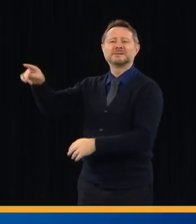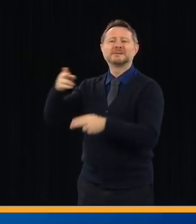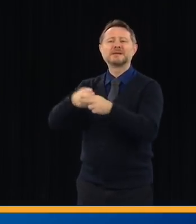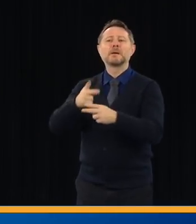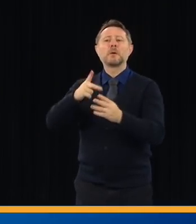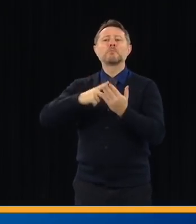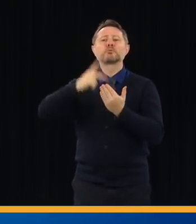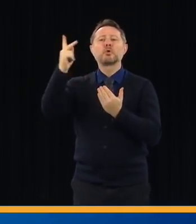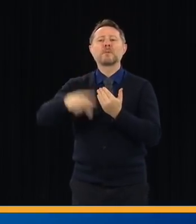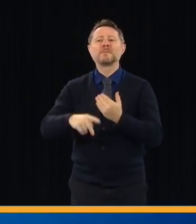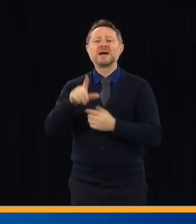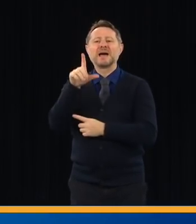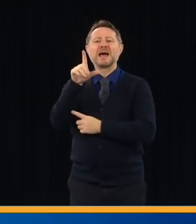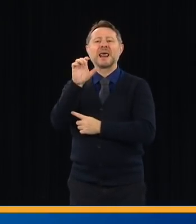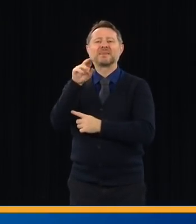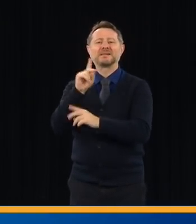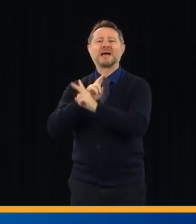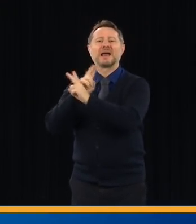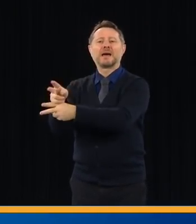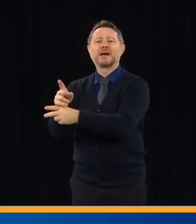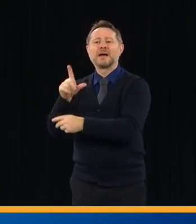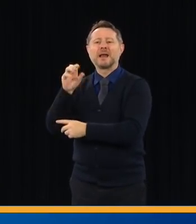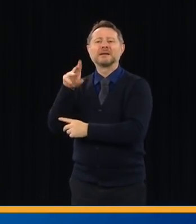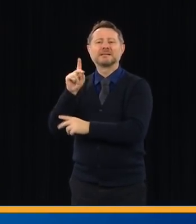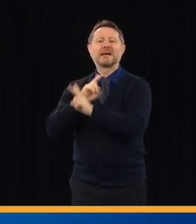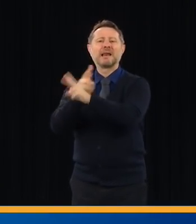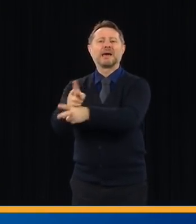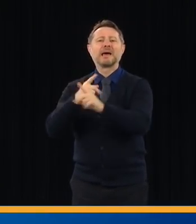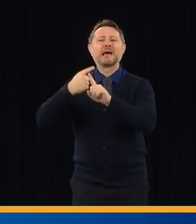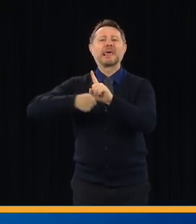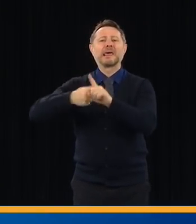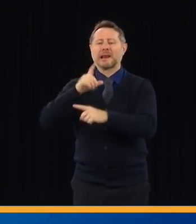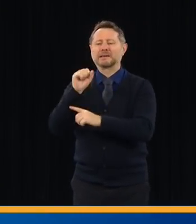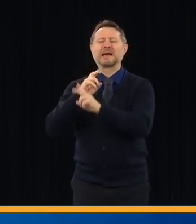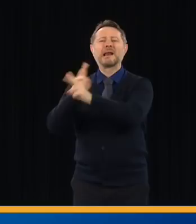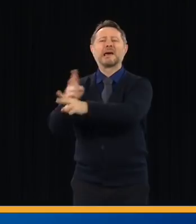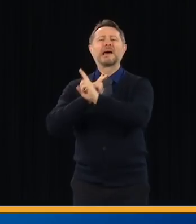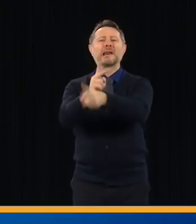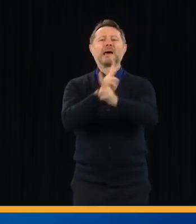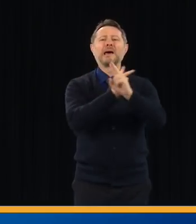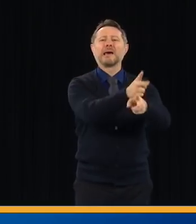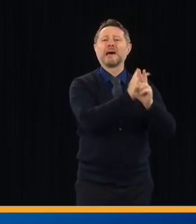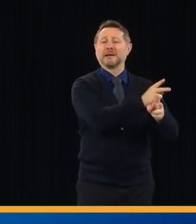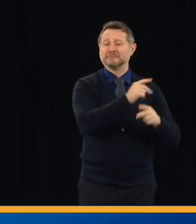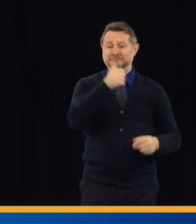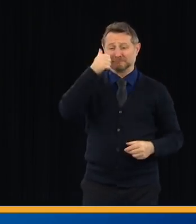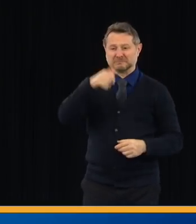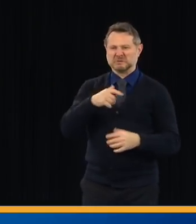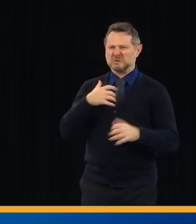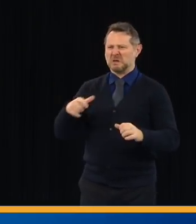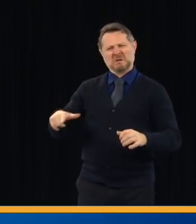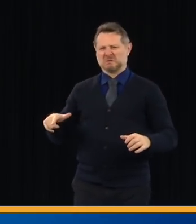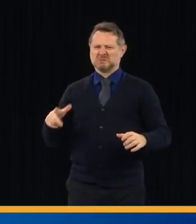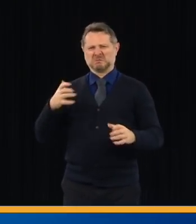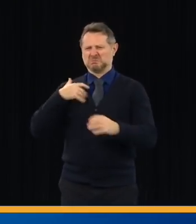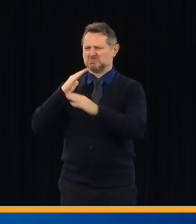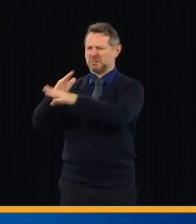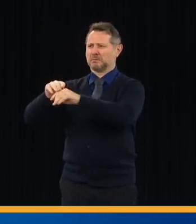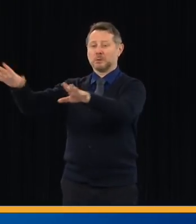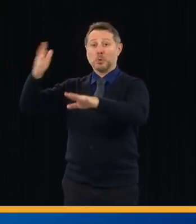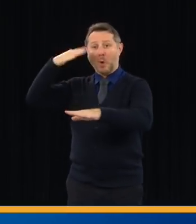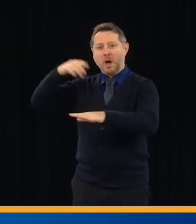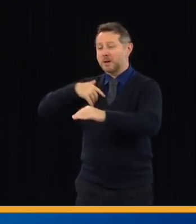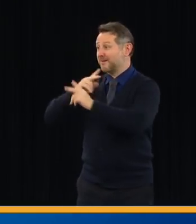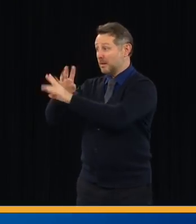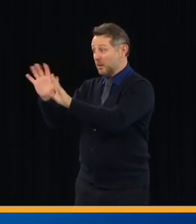his point was, it's a common enemy, and we want to contain the enemy. And that other country's fight is